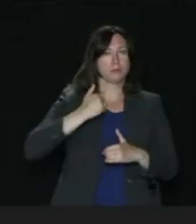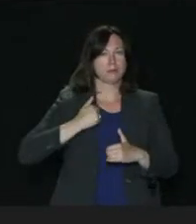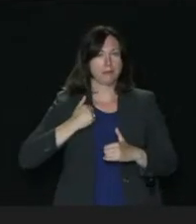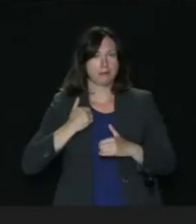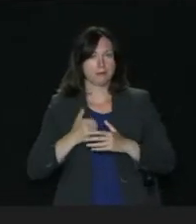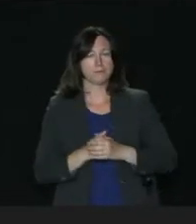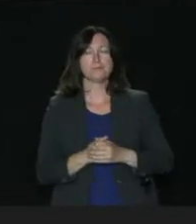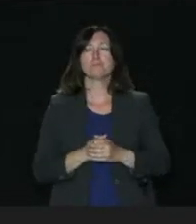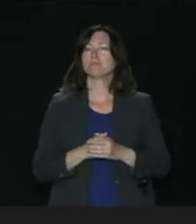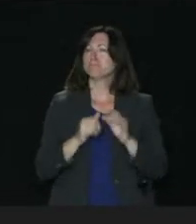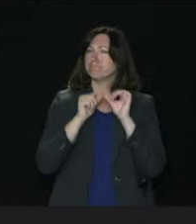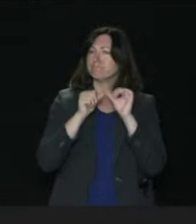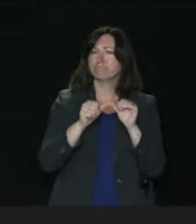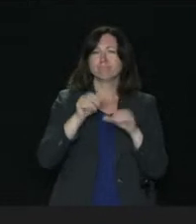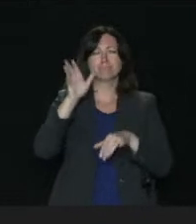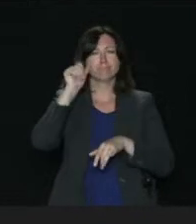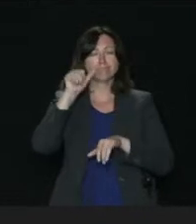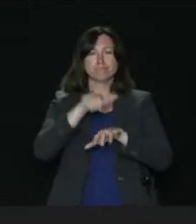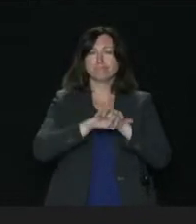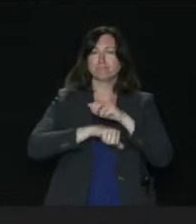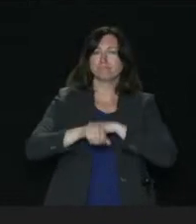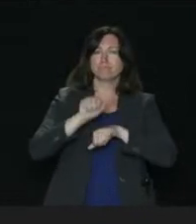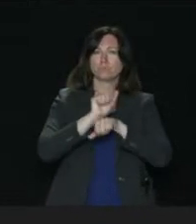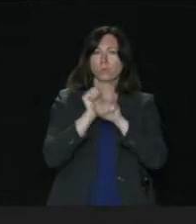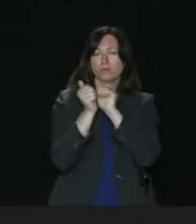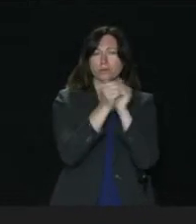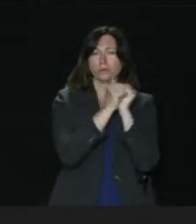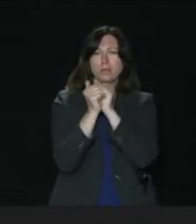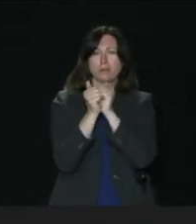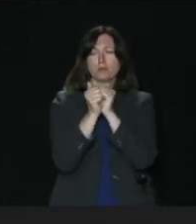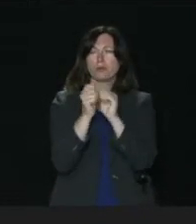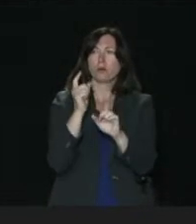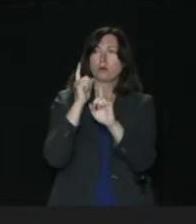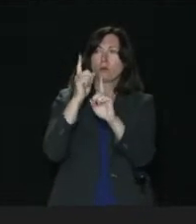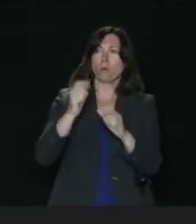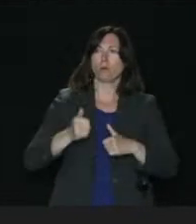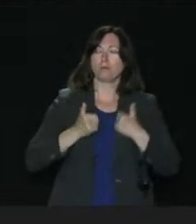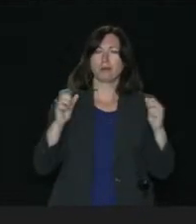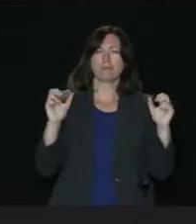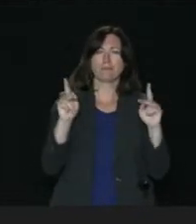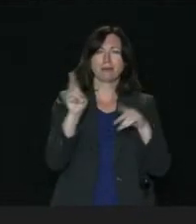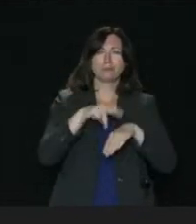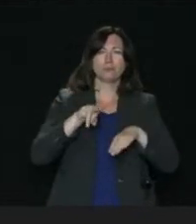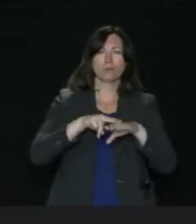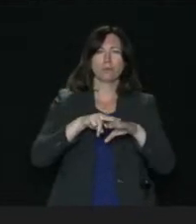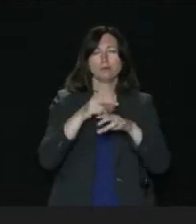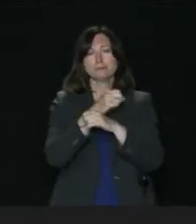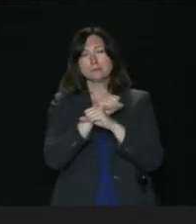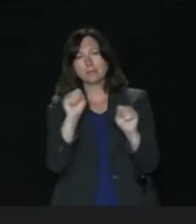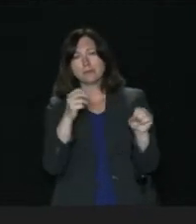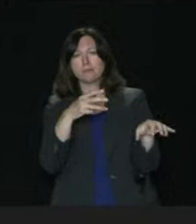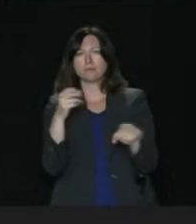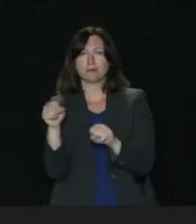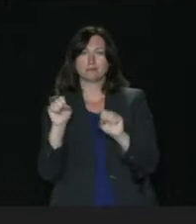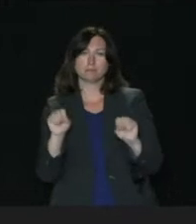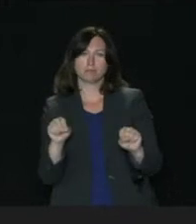steady on the path to get things back to the things we miss safer and sooner. Thank